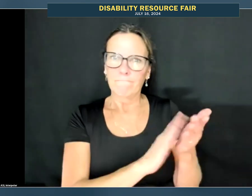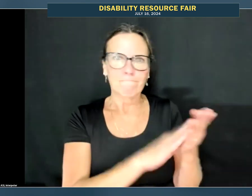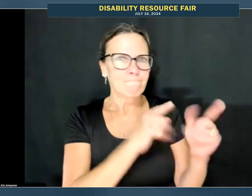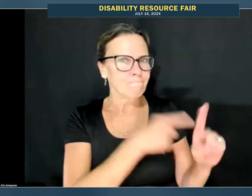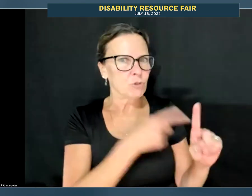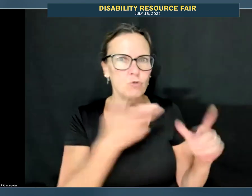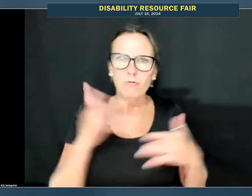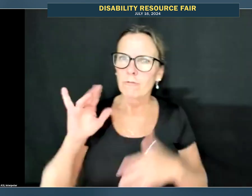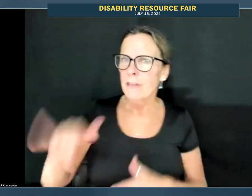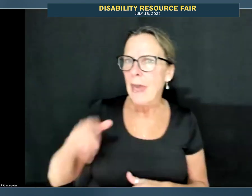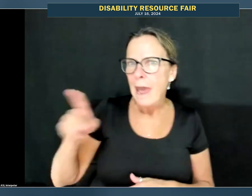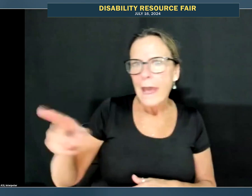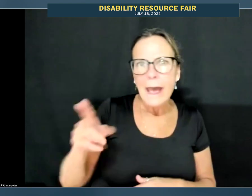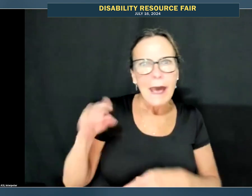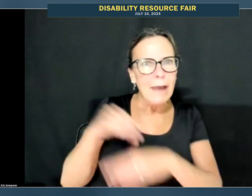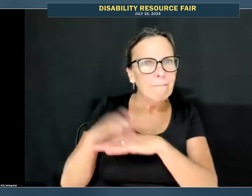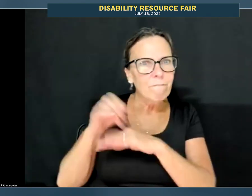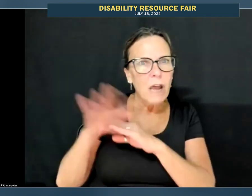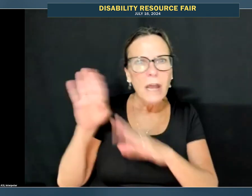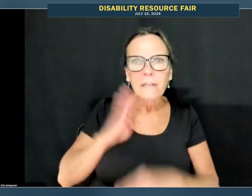board.